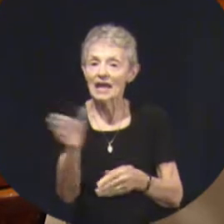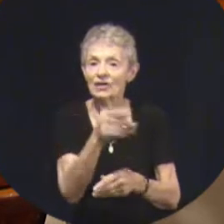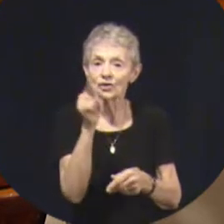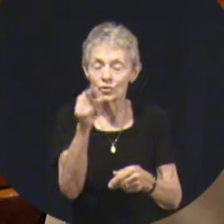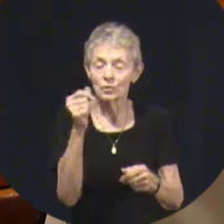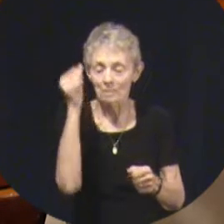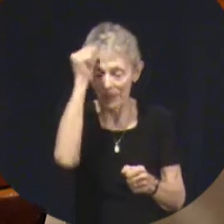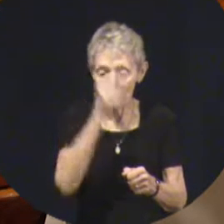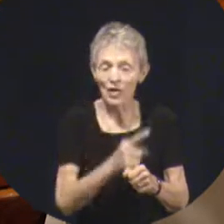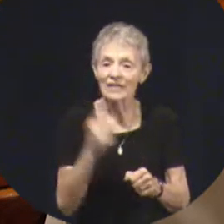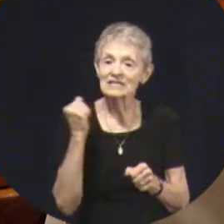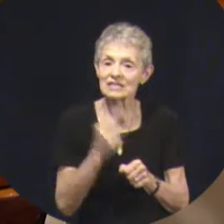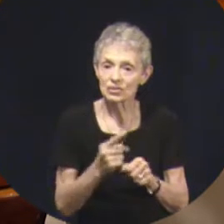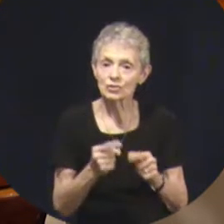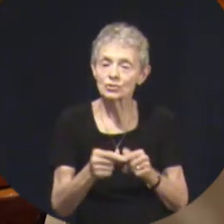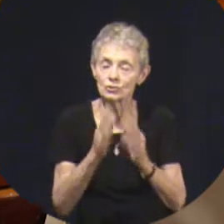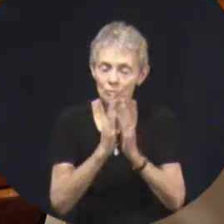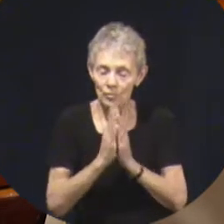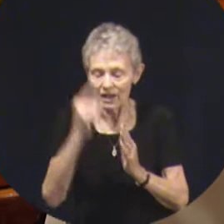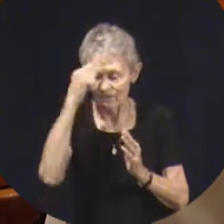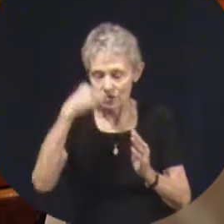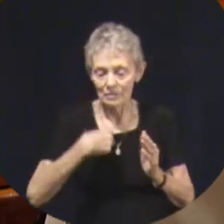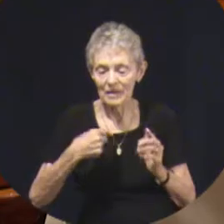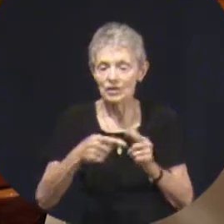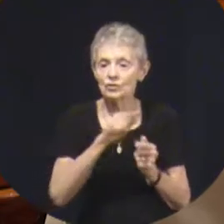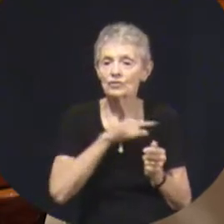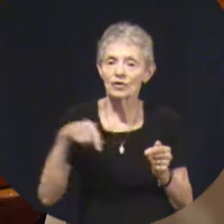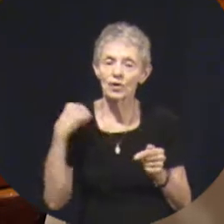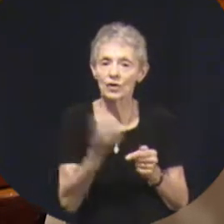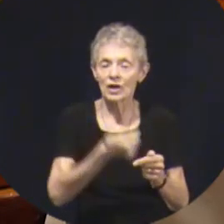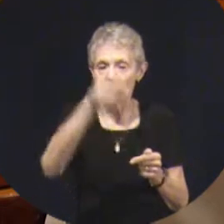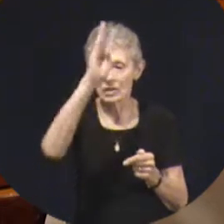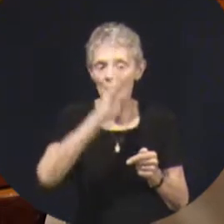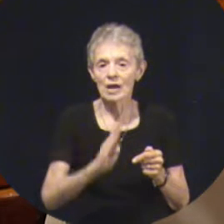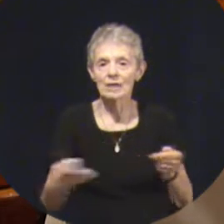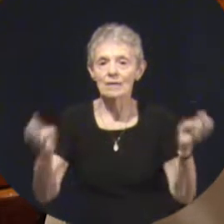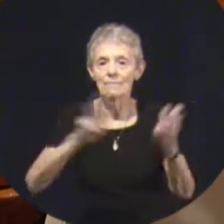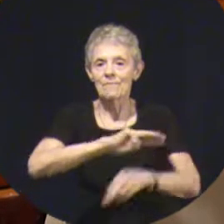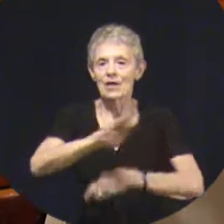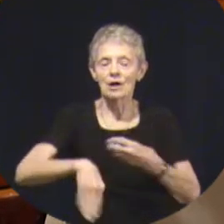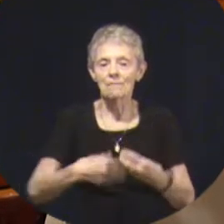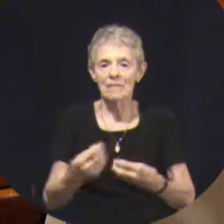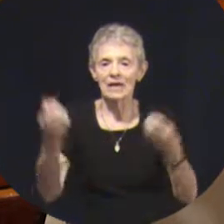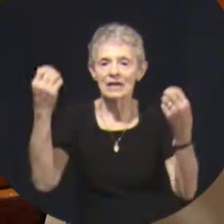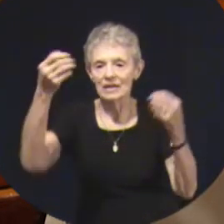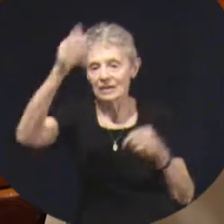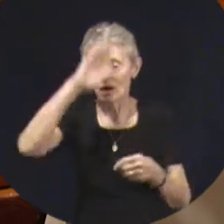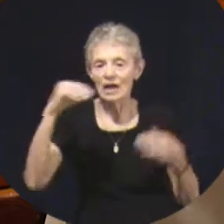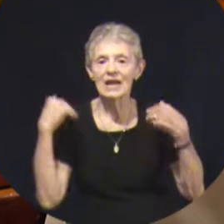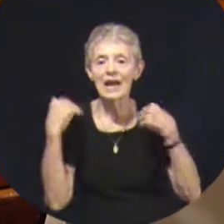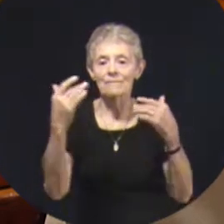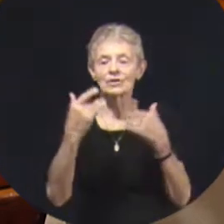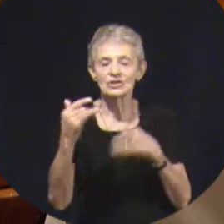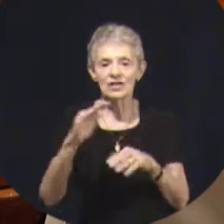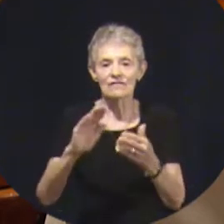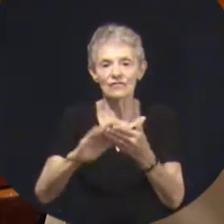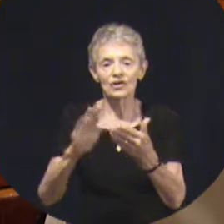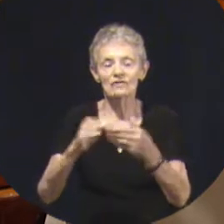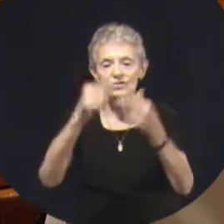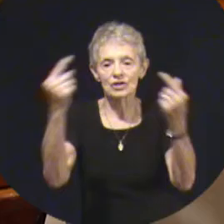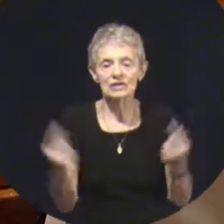and sisters, to pray for me to the Lord our God. May Almighty God have mercy on us, forgive us our sins, and bring us